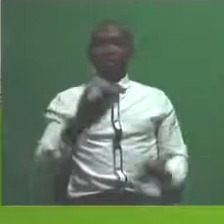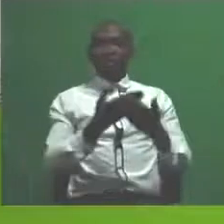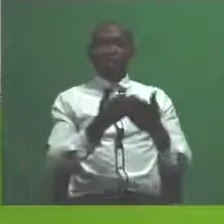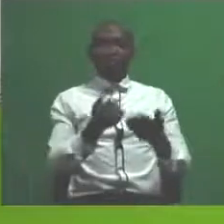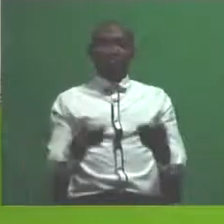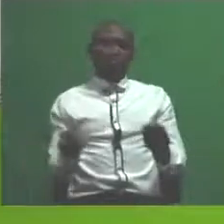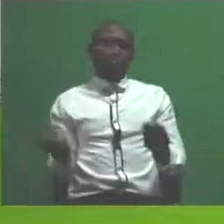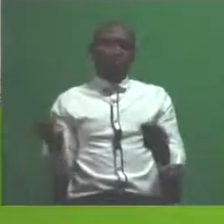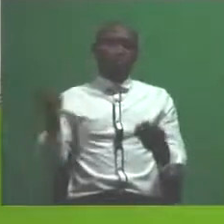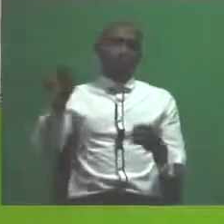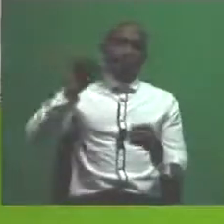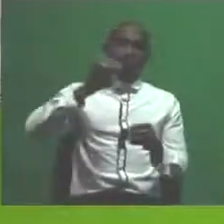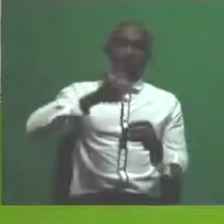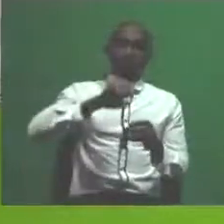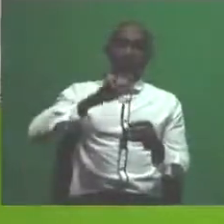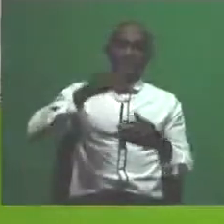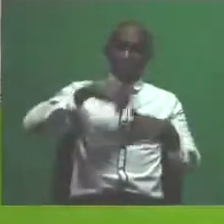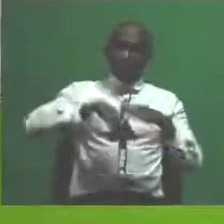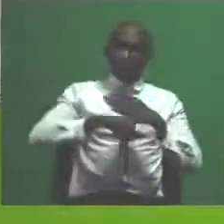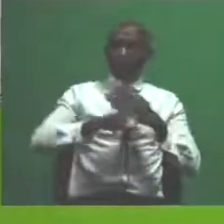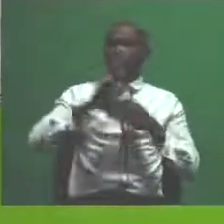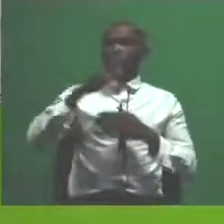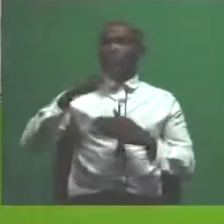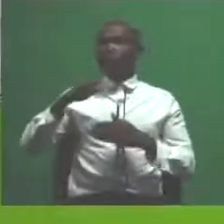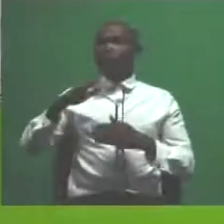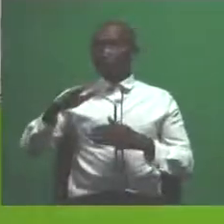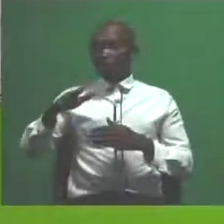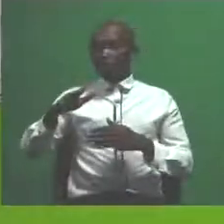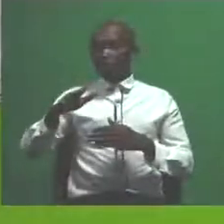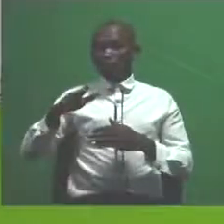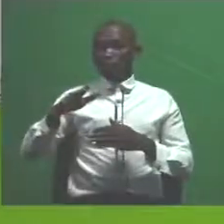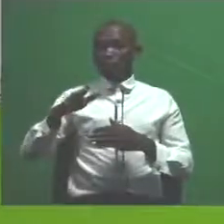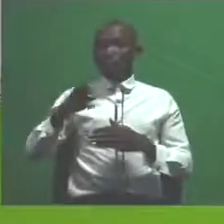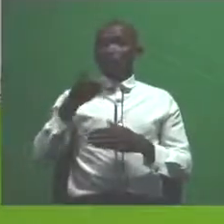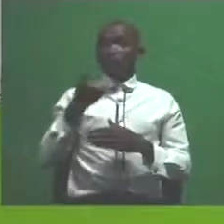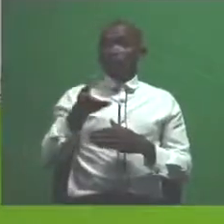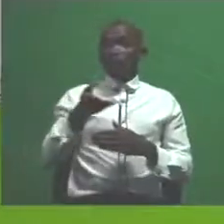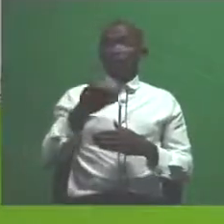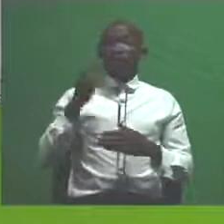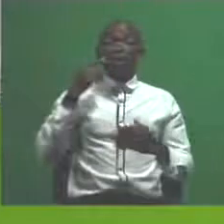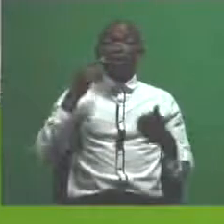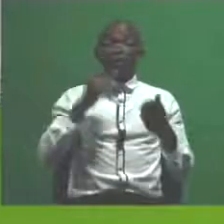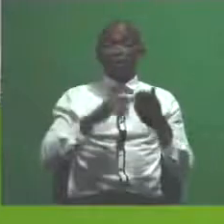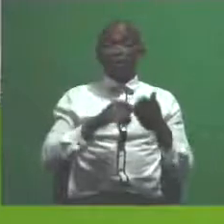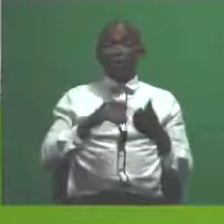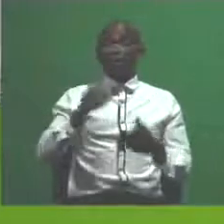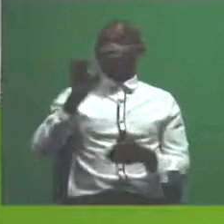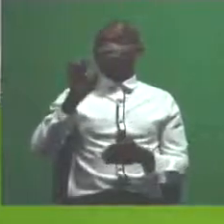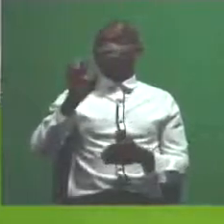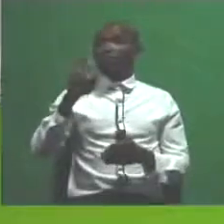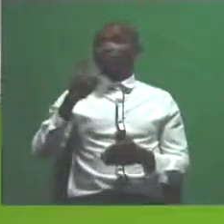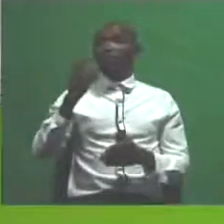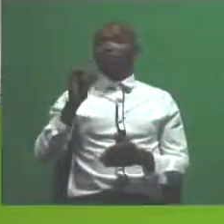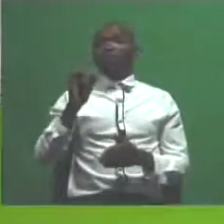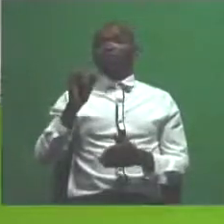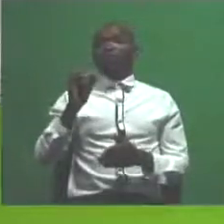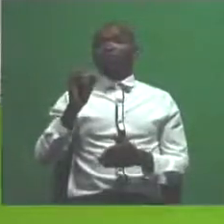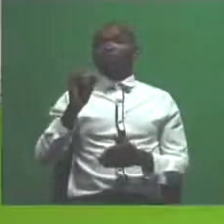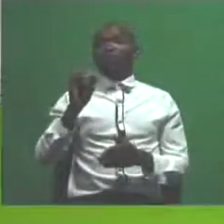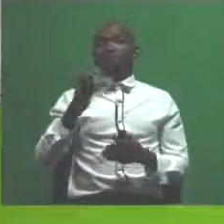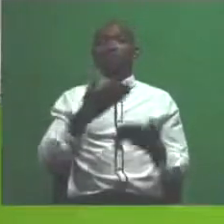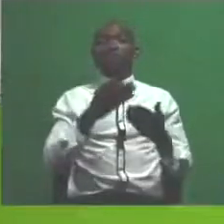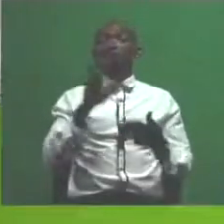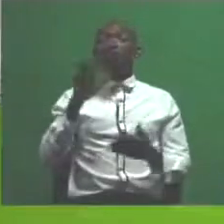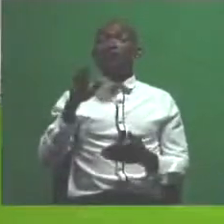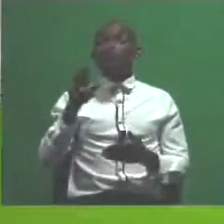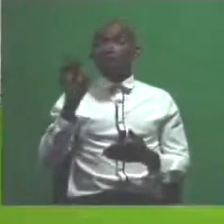conch sulfuric acid in water is an example of exothermic reaction. Why?